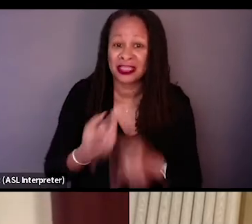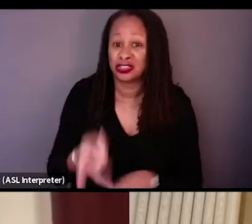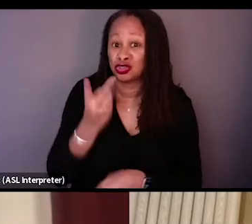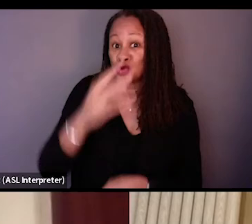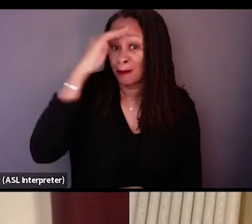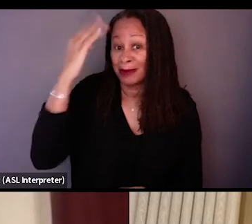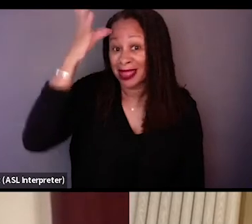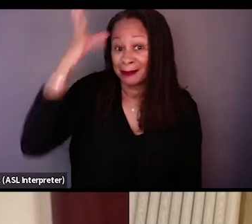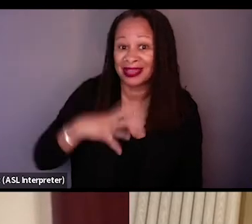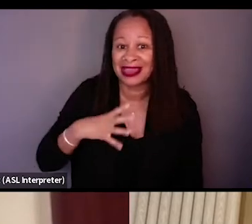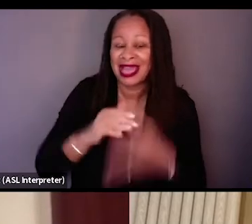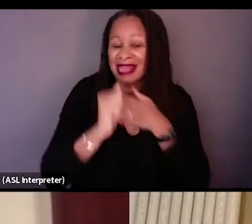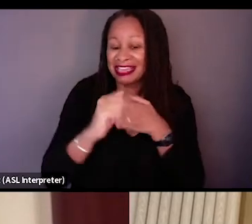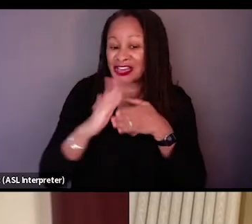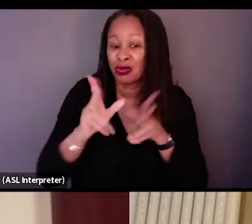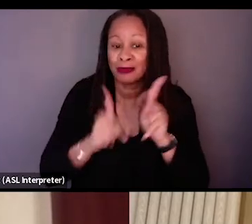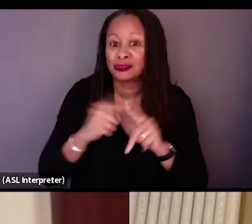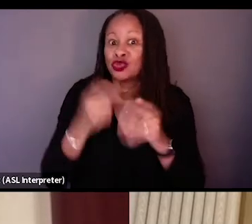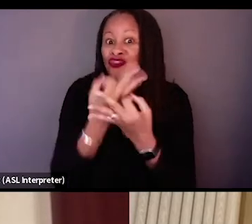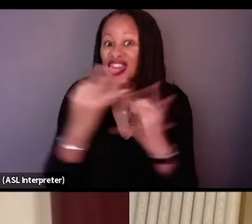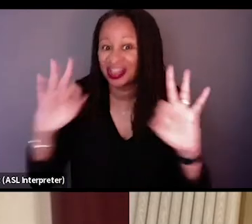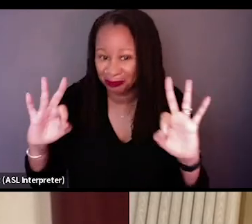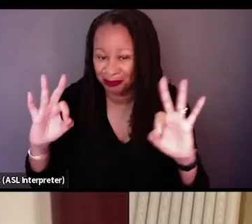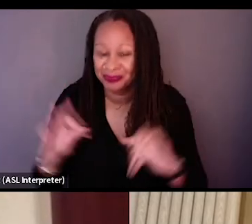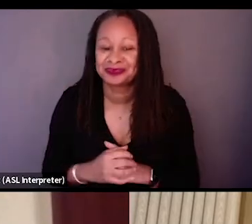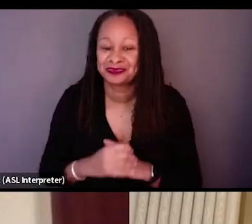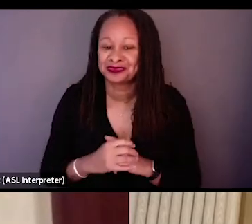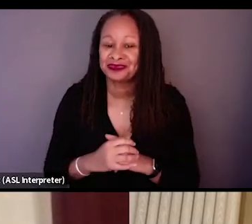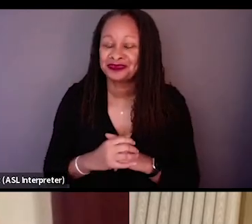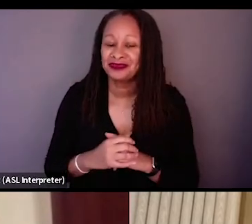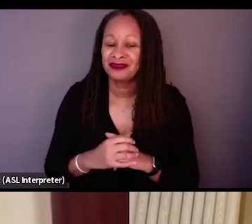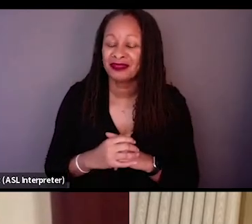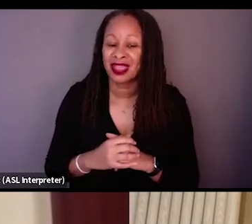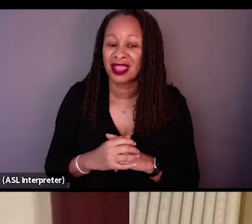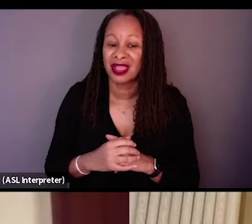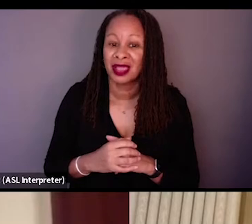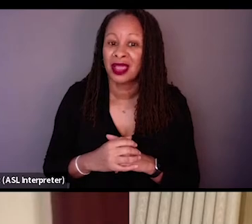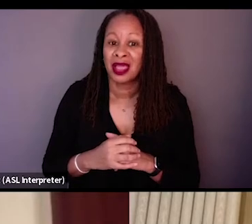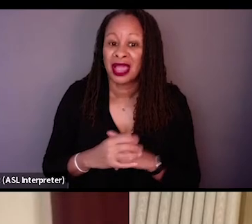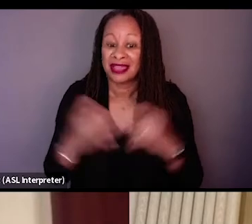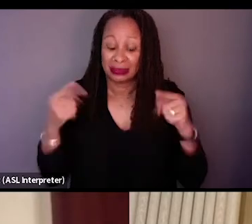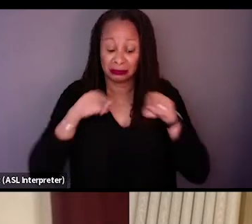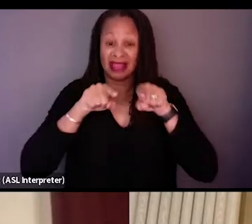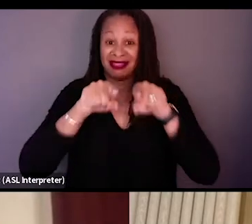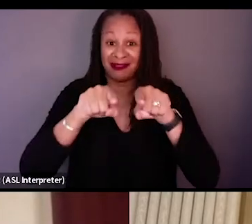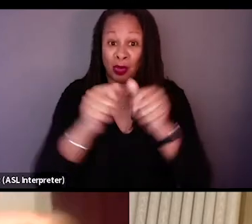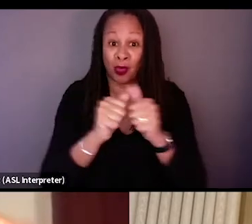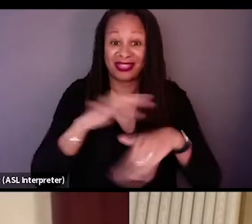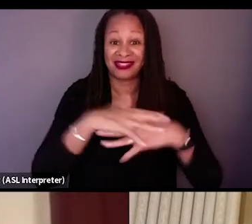Black men leading their people to freedom, their juxtaposition to the Native American community.